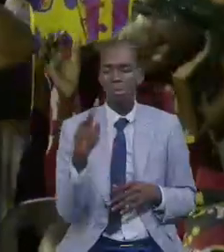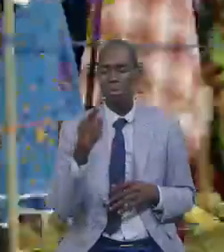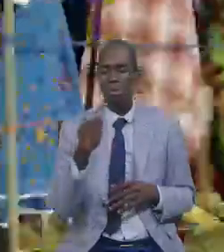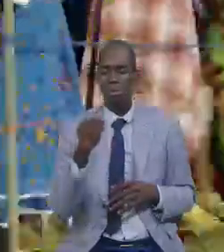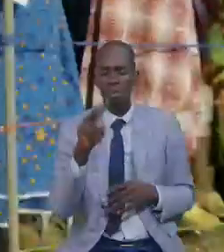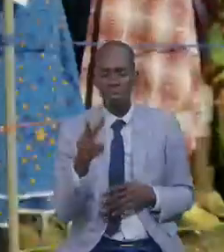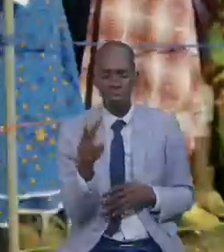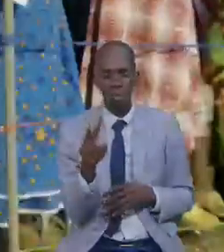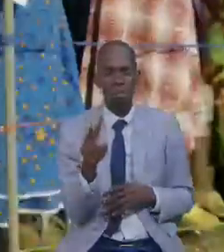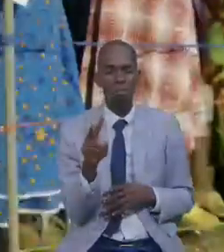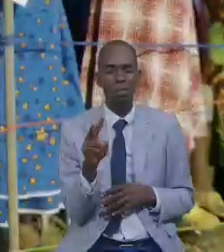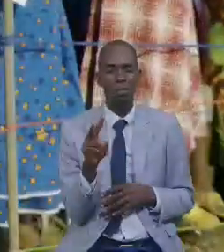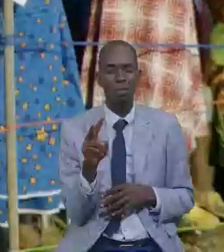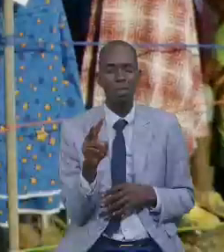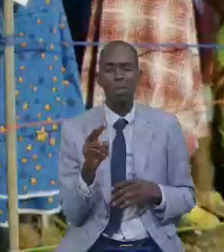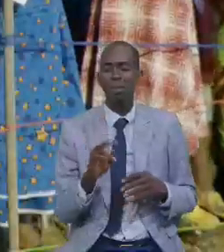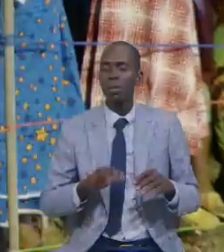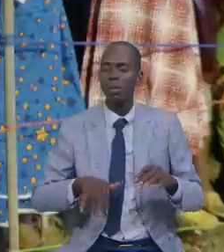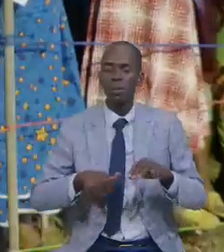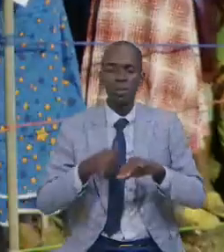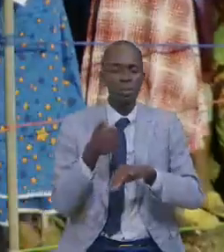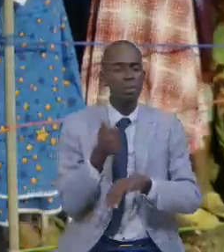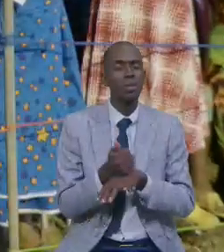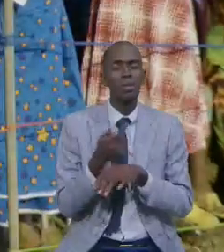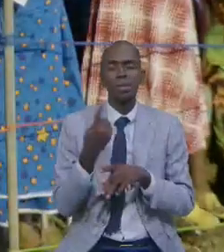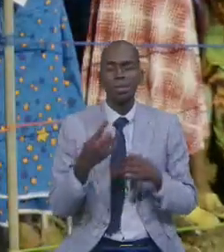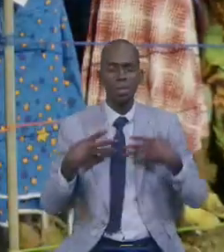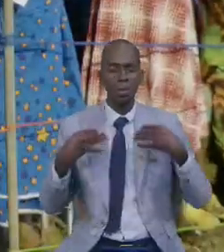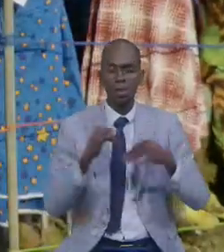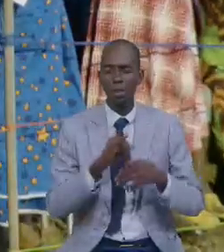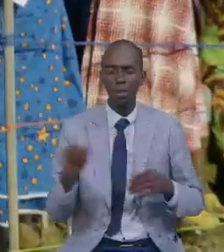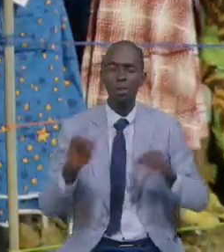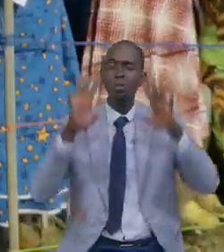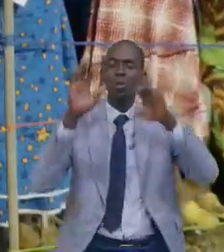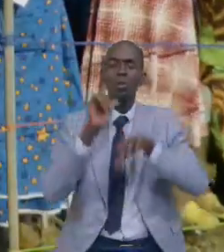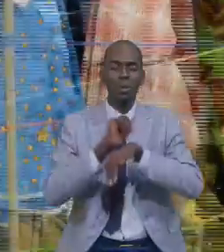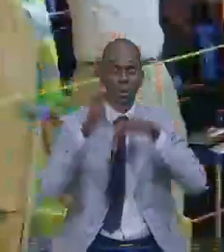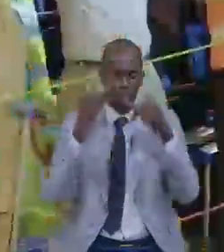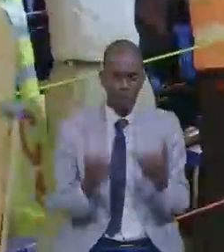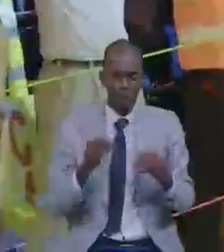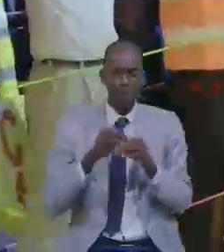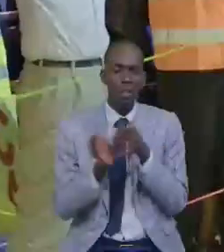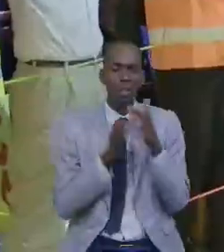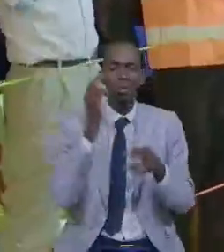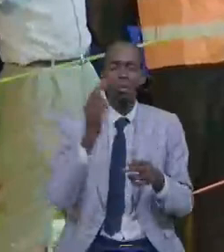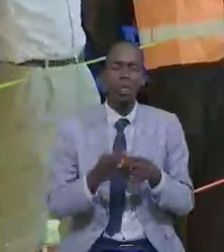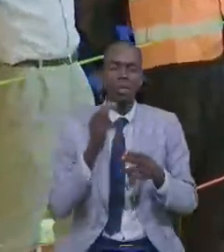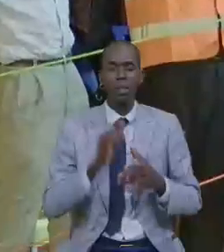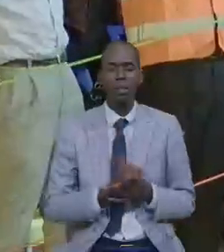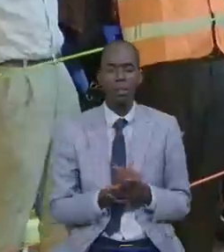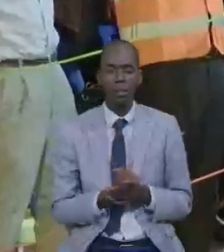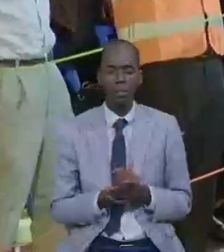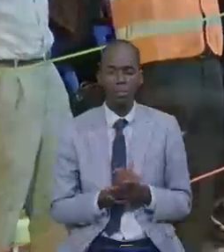television. Confirm the healing miracle now in Jesus' name.